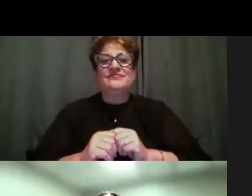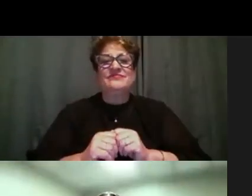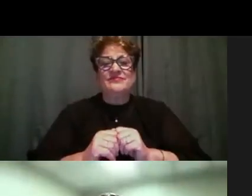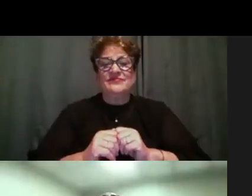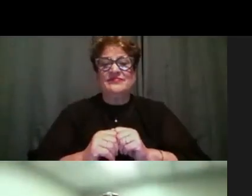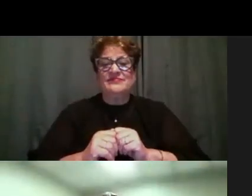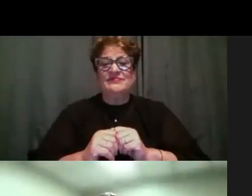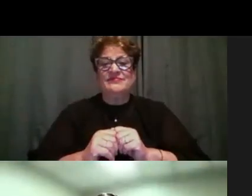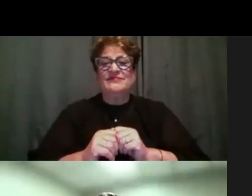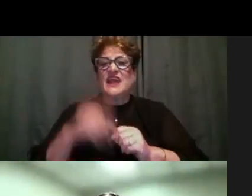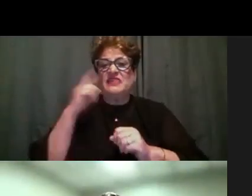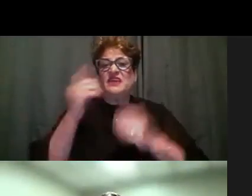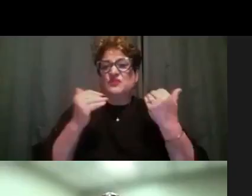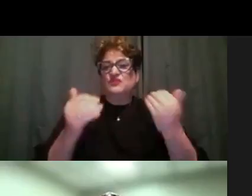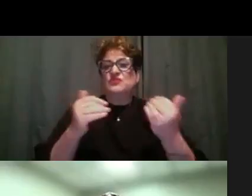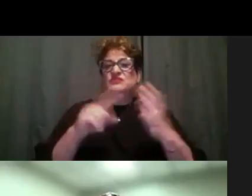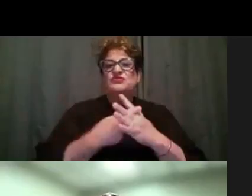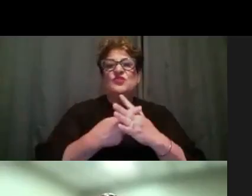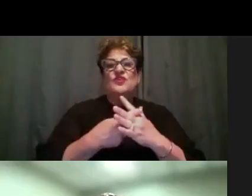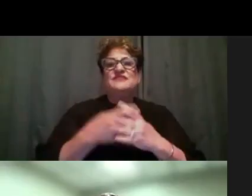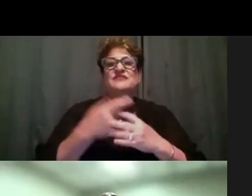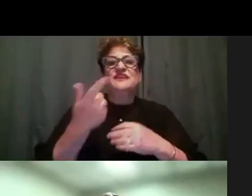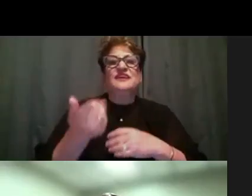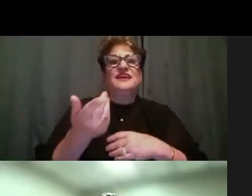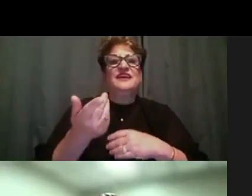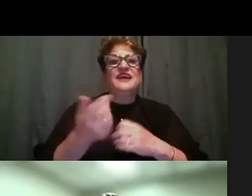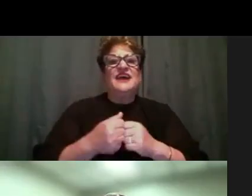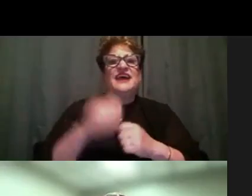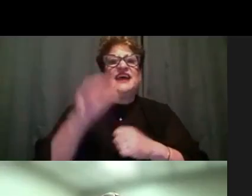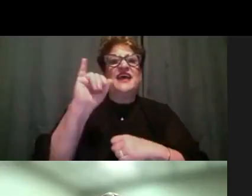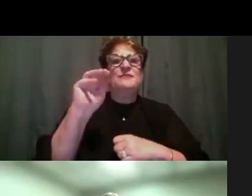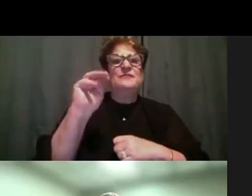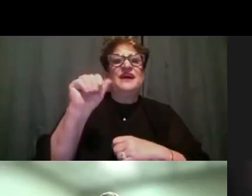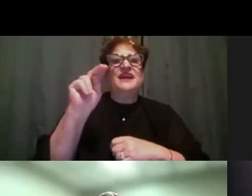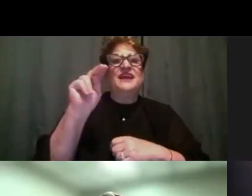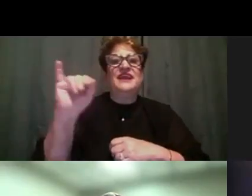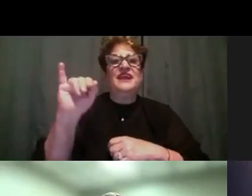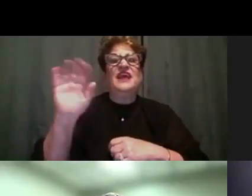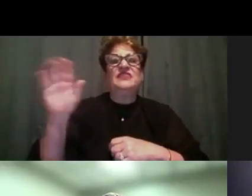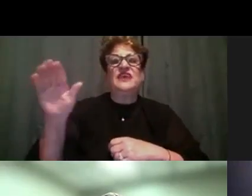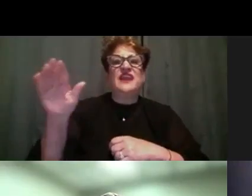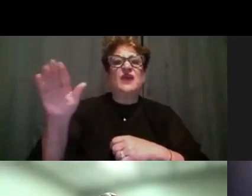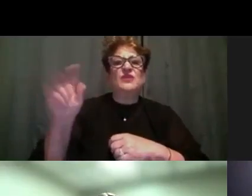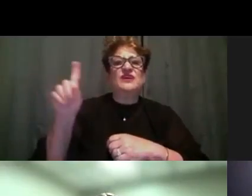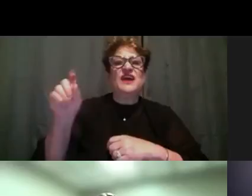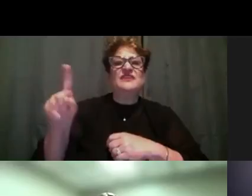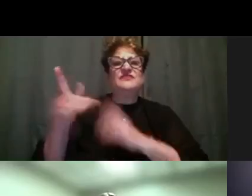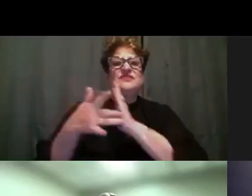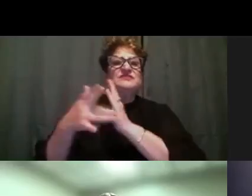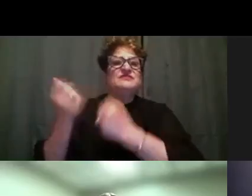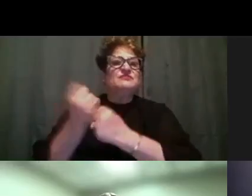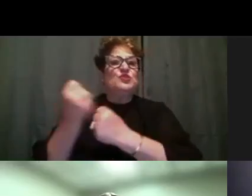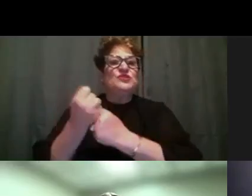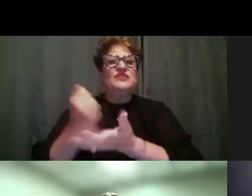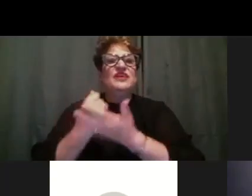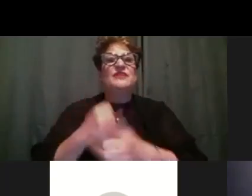I think you can go ahead and get started, Imani, and then we'll see if Liz needs a little tech support. Sounds good. So Emily,